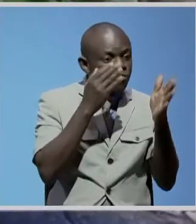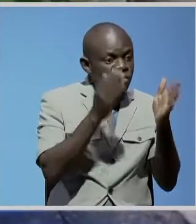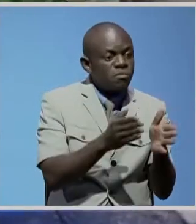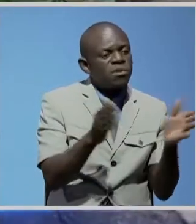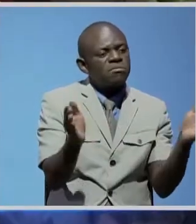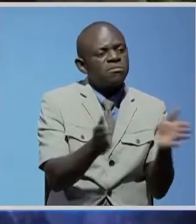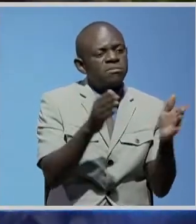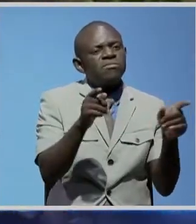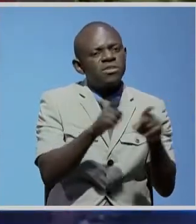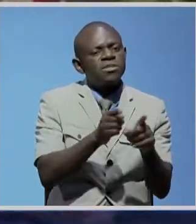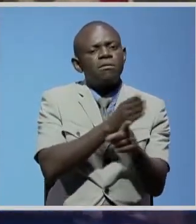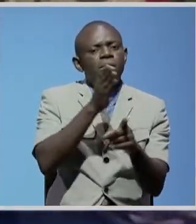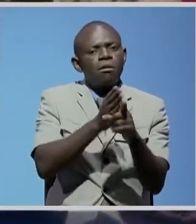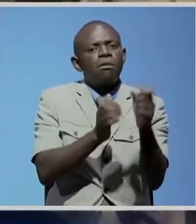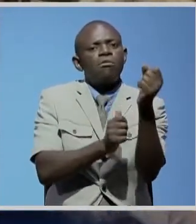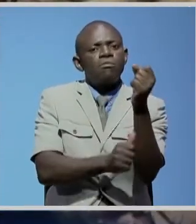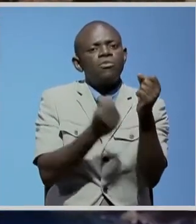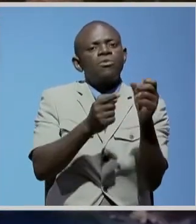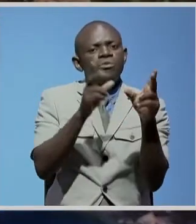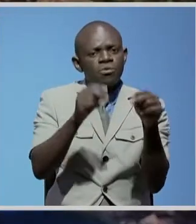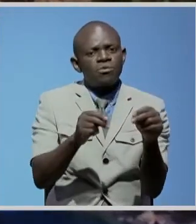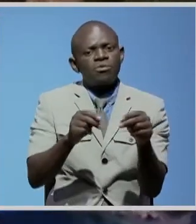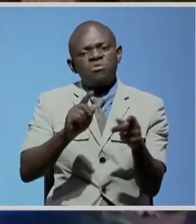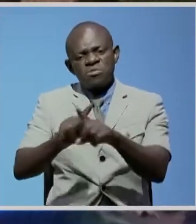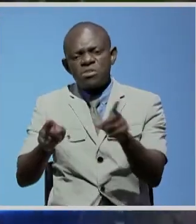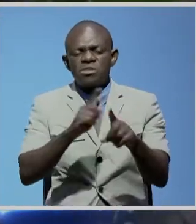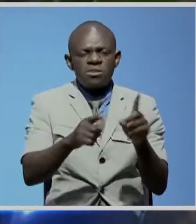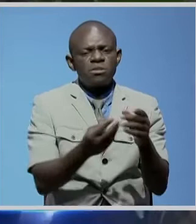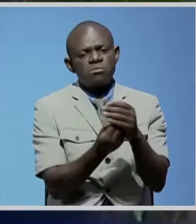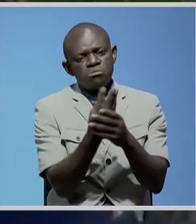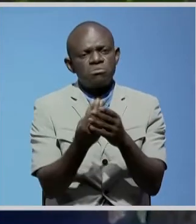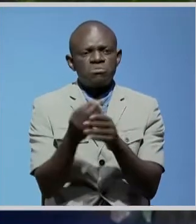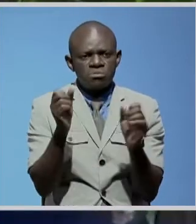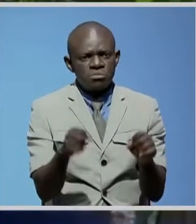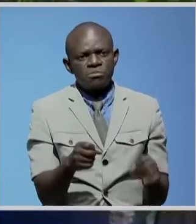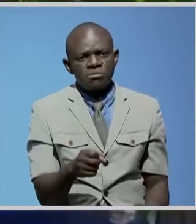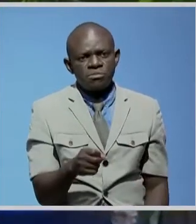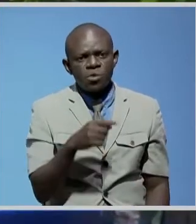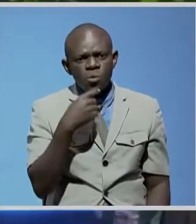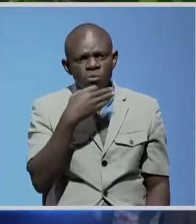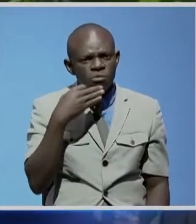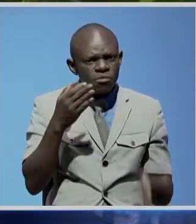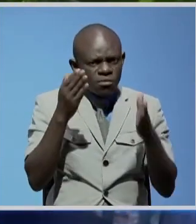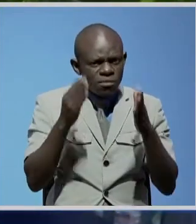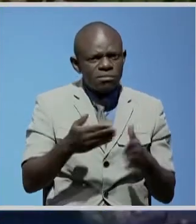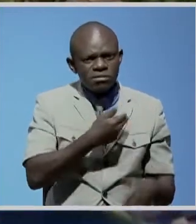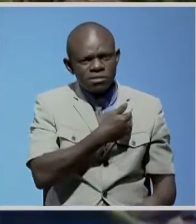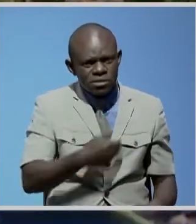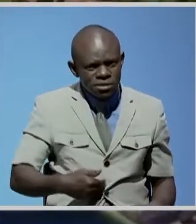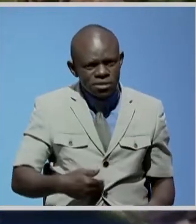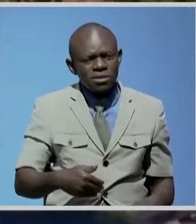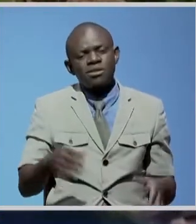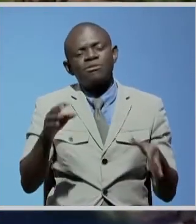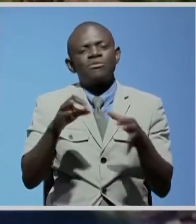more revenue. Utirufuna alimi, amena wazipereka, utina waso kuna kuchifidomu agwepo pa ulimi